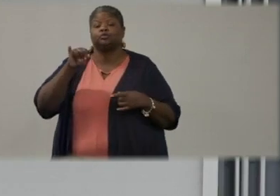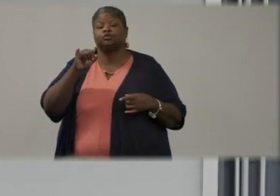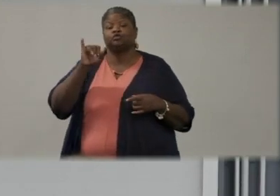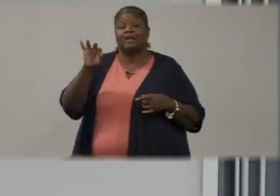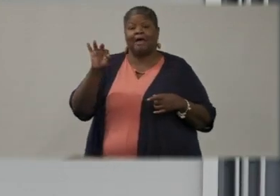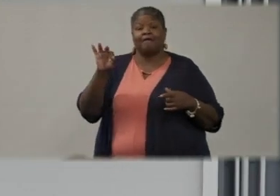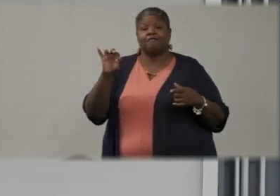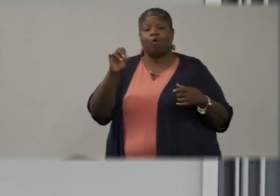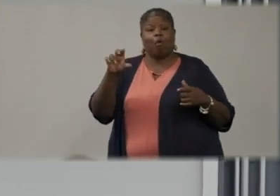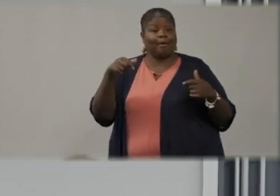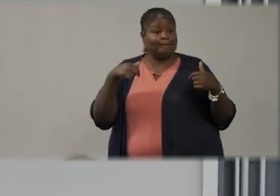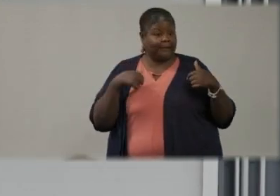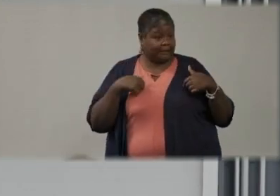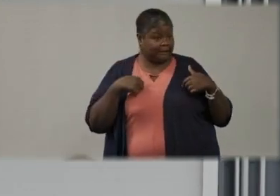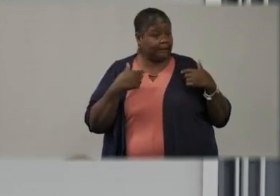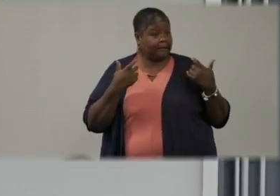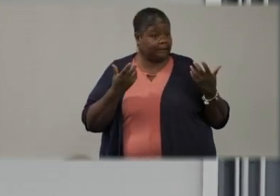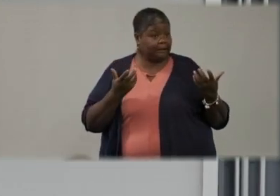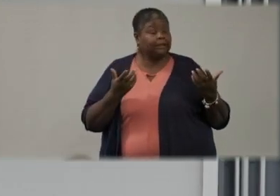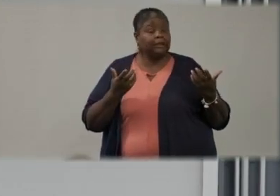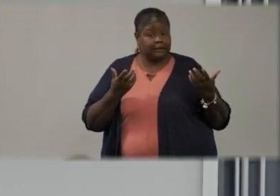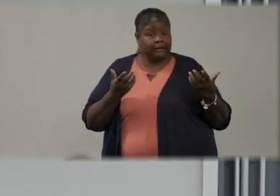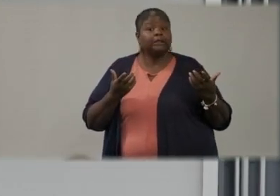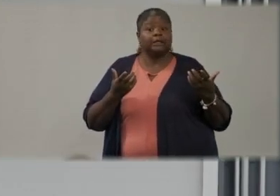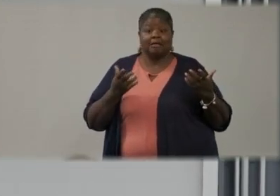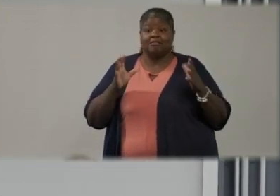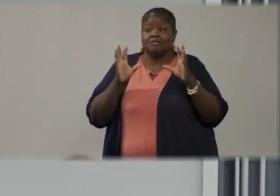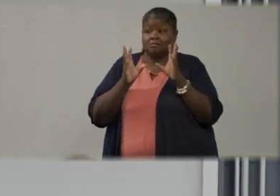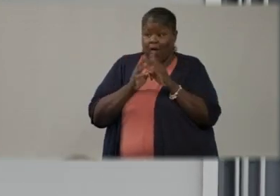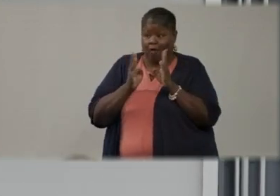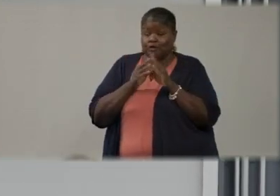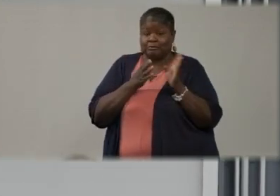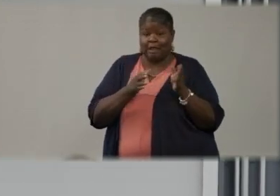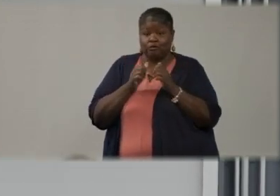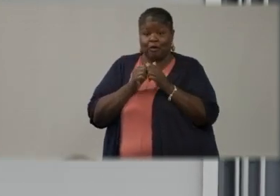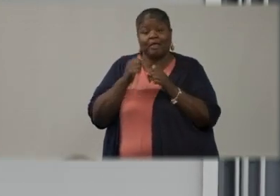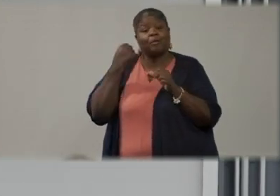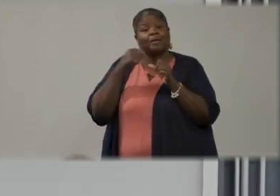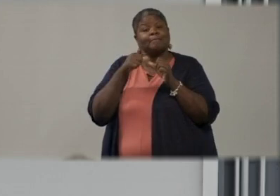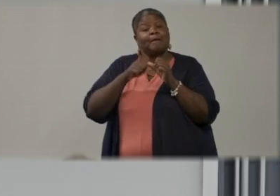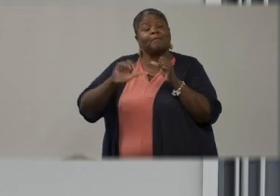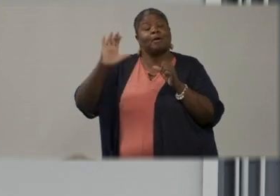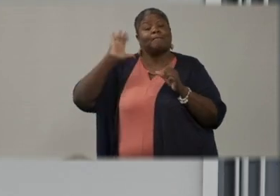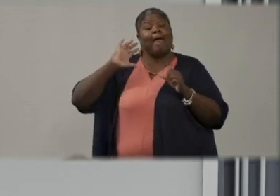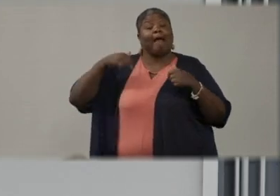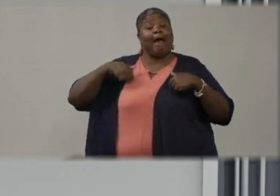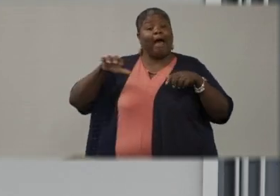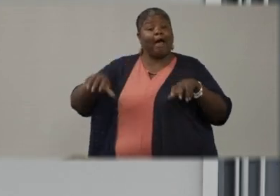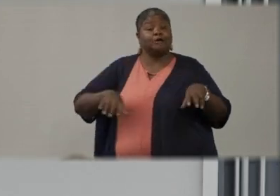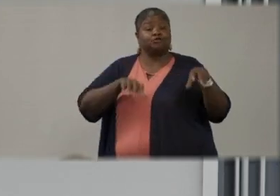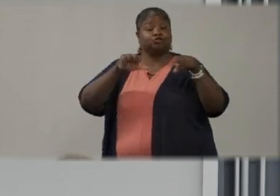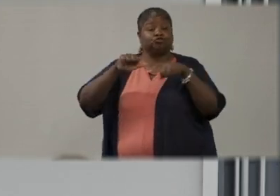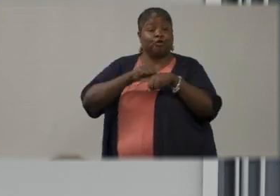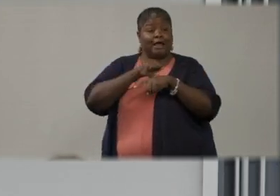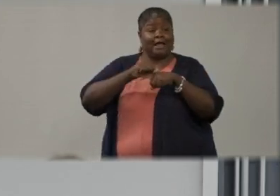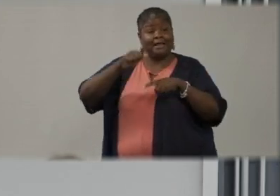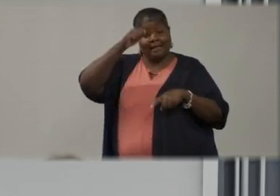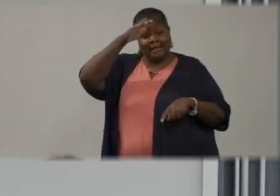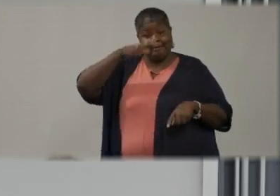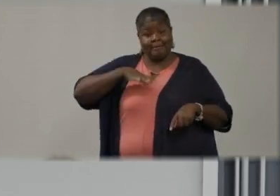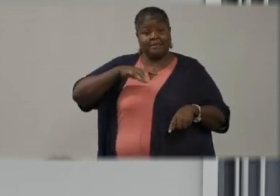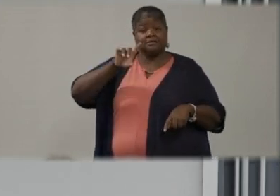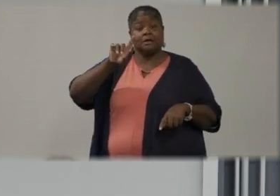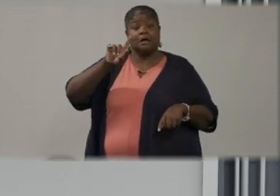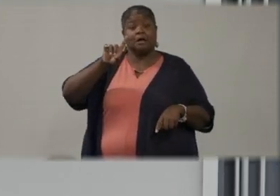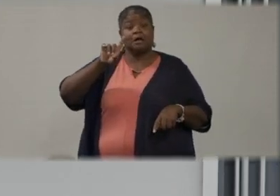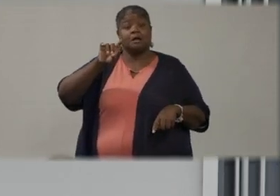or me, because we put this conference together. I actually remember back when I went through the training, it was Mr. Damiani there, who's going to be